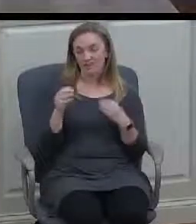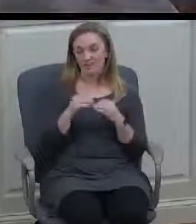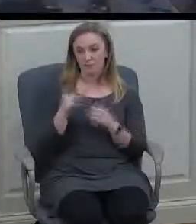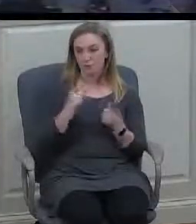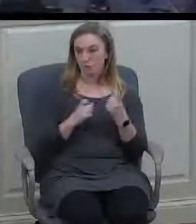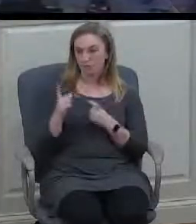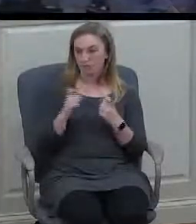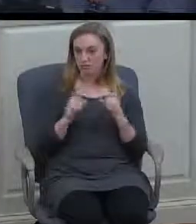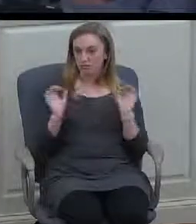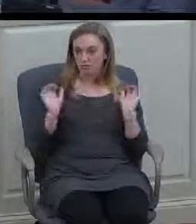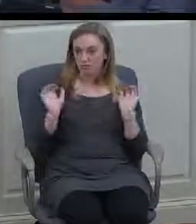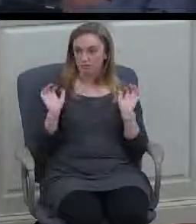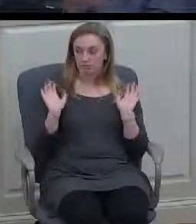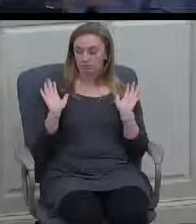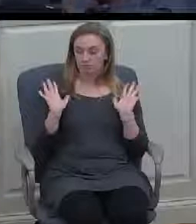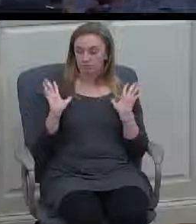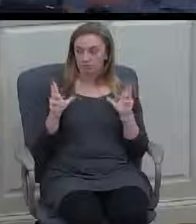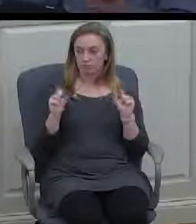Questions?